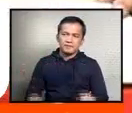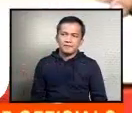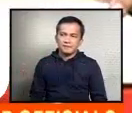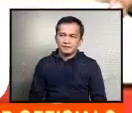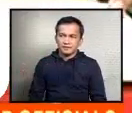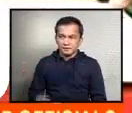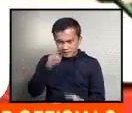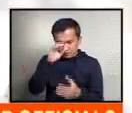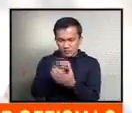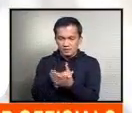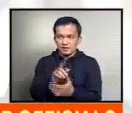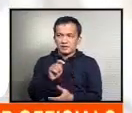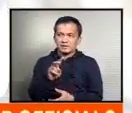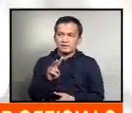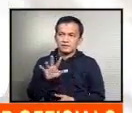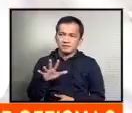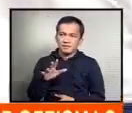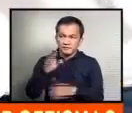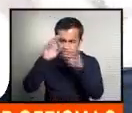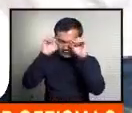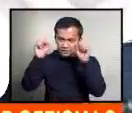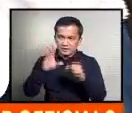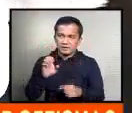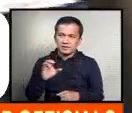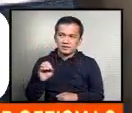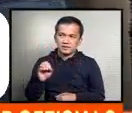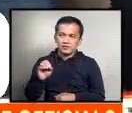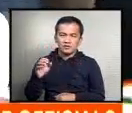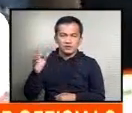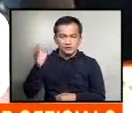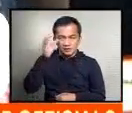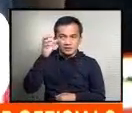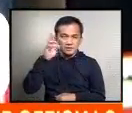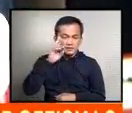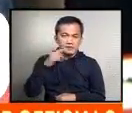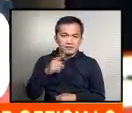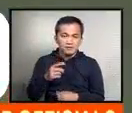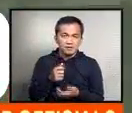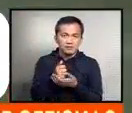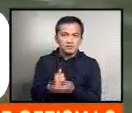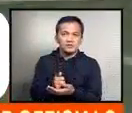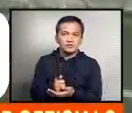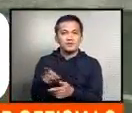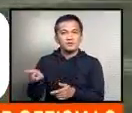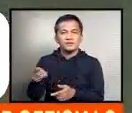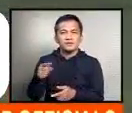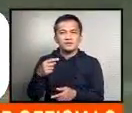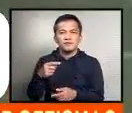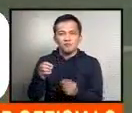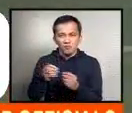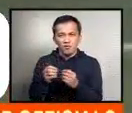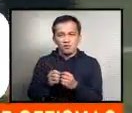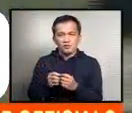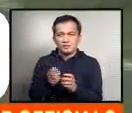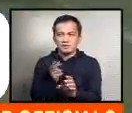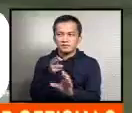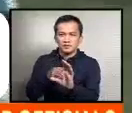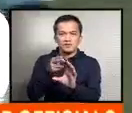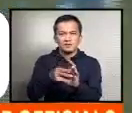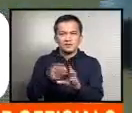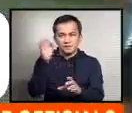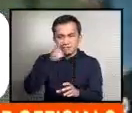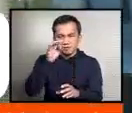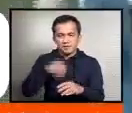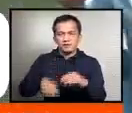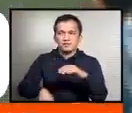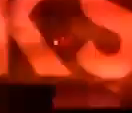mga laban. Naniniwala naman si TV5 President at CEO Chot Reyes na makakatulong ito para mas maging involved ang mga Pinoy